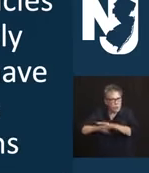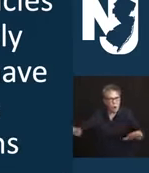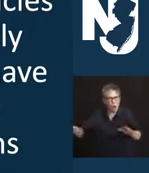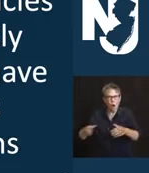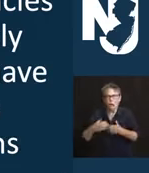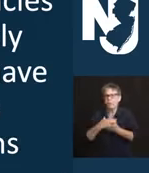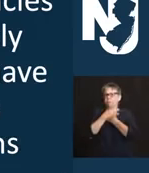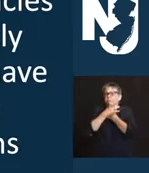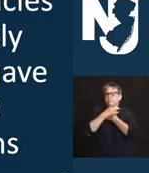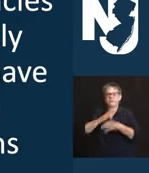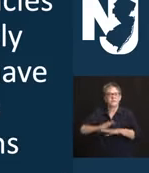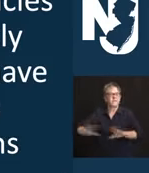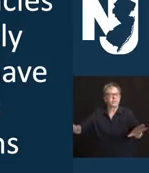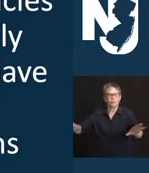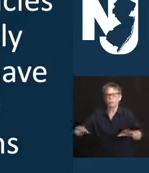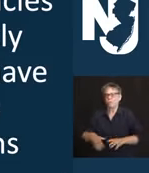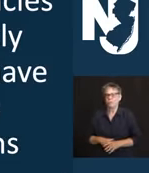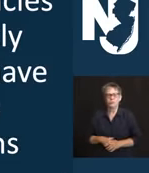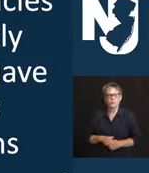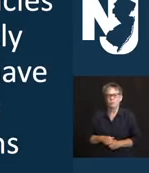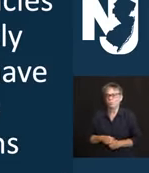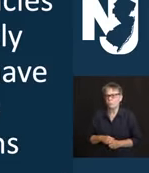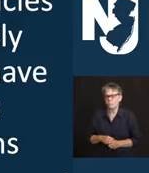our communities for far too long.